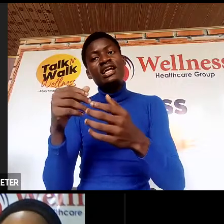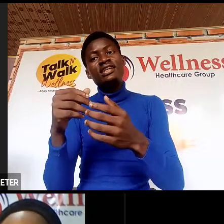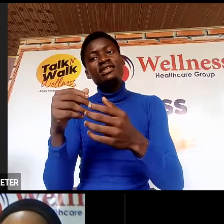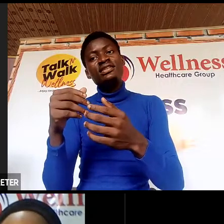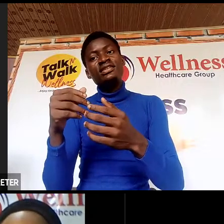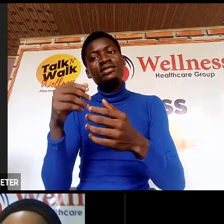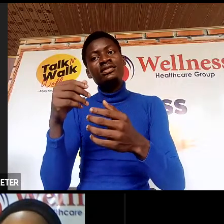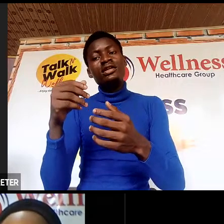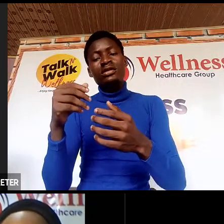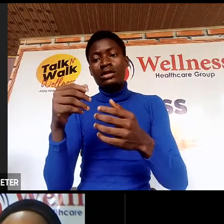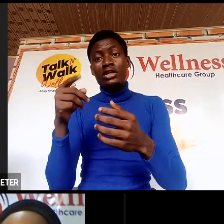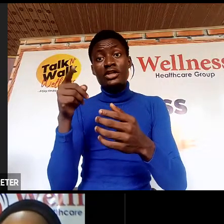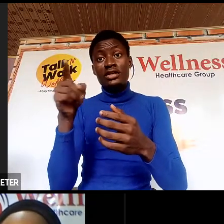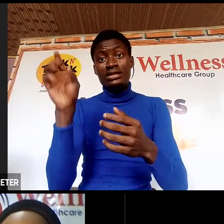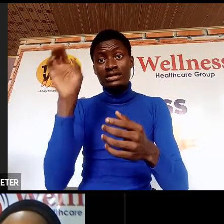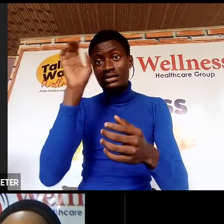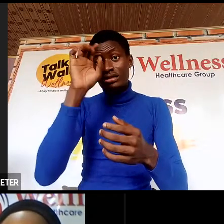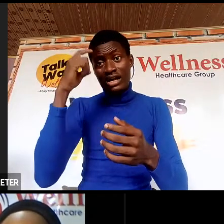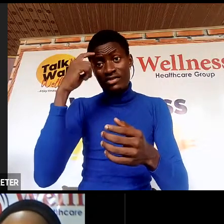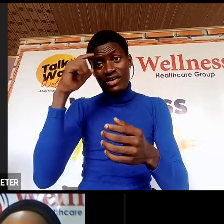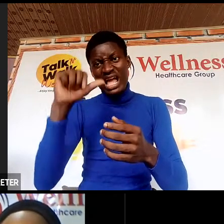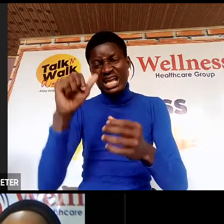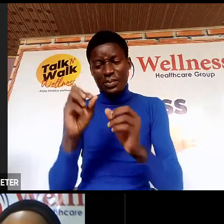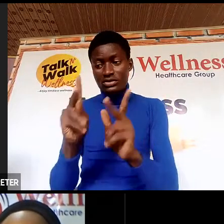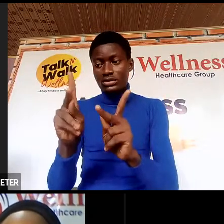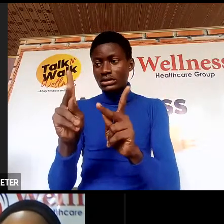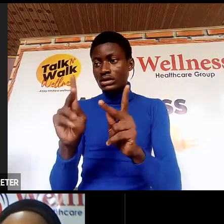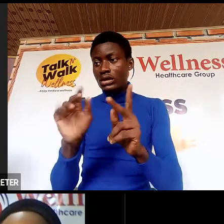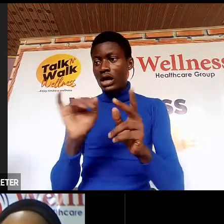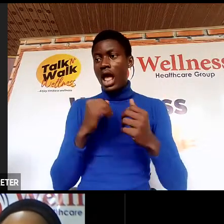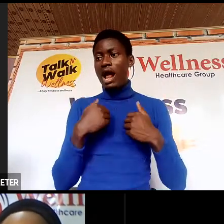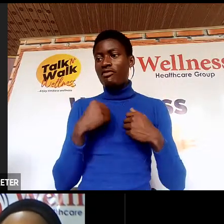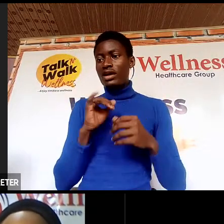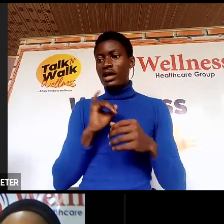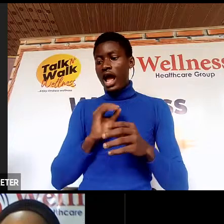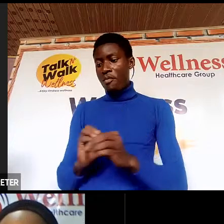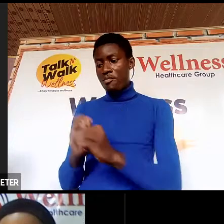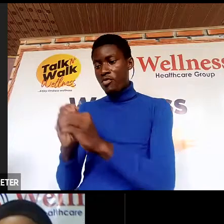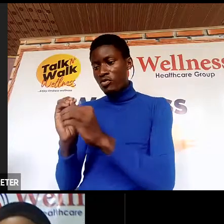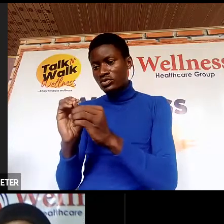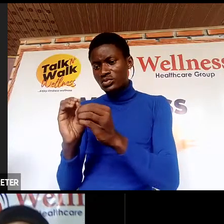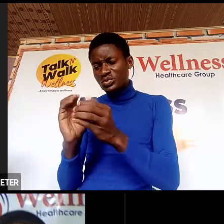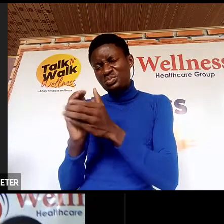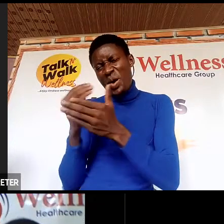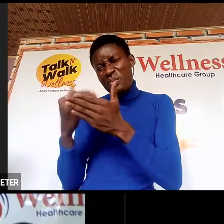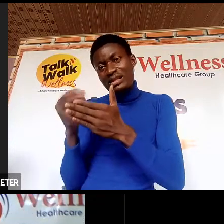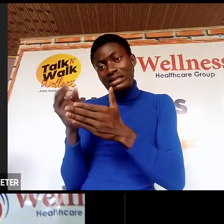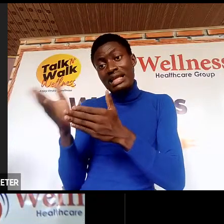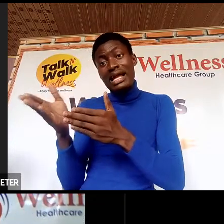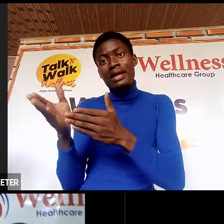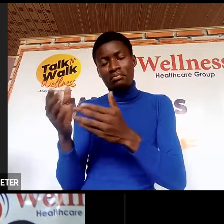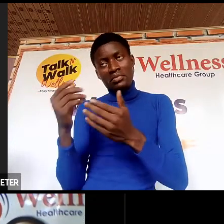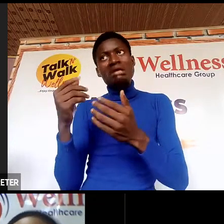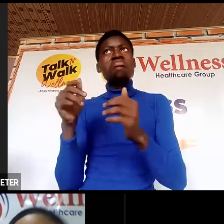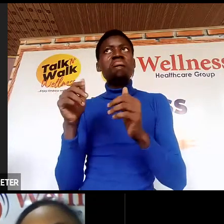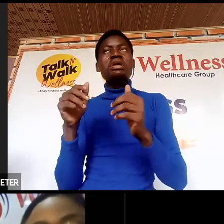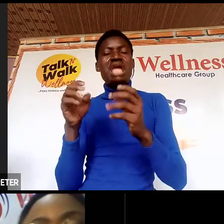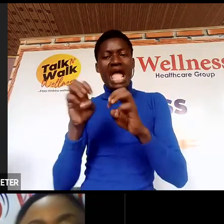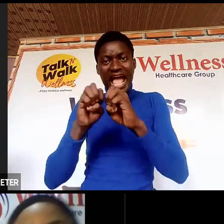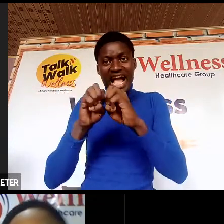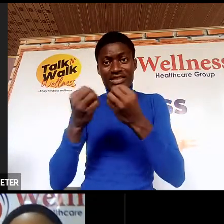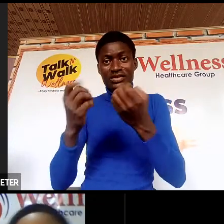that I'm exposed to that risk, And then if I do well, you get, but the only